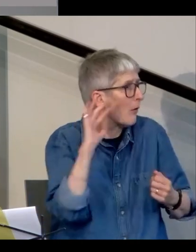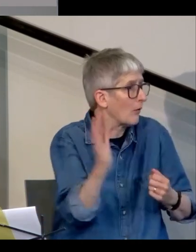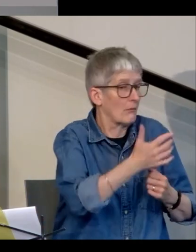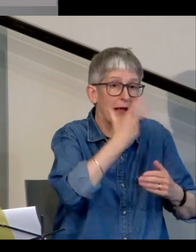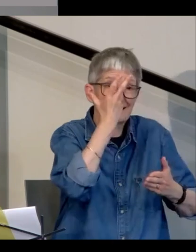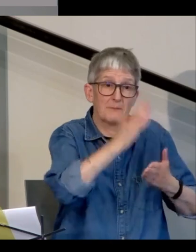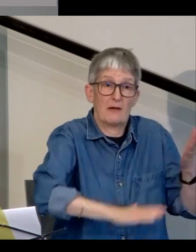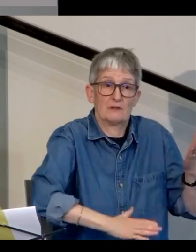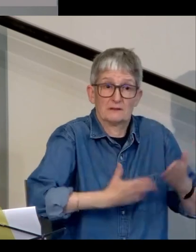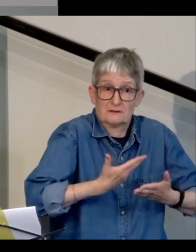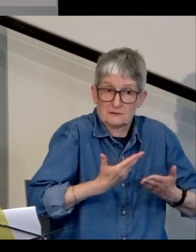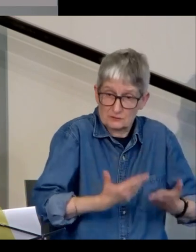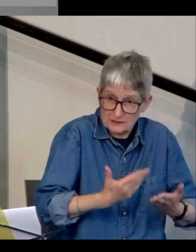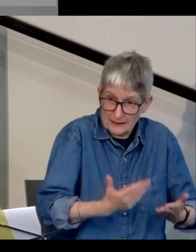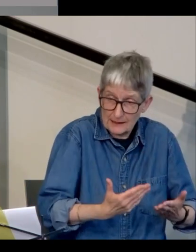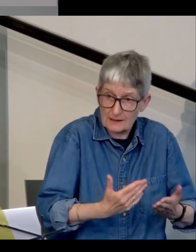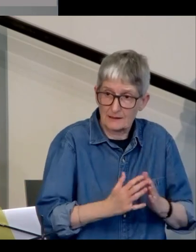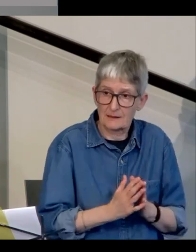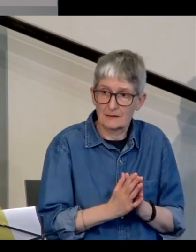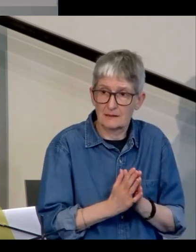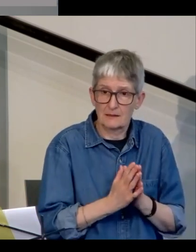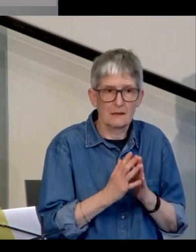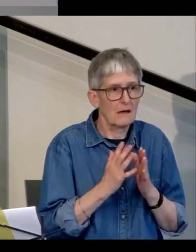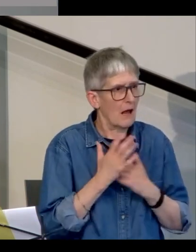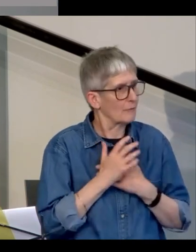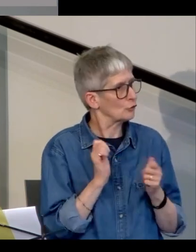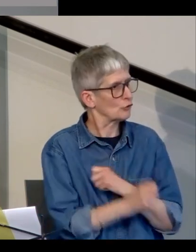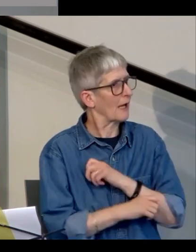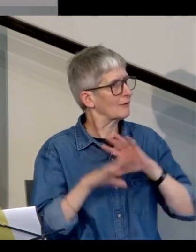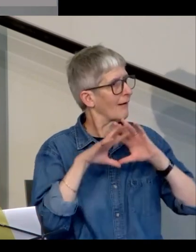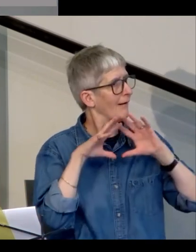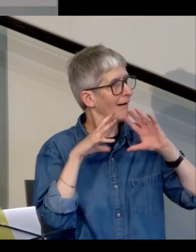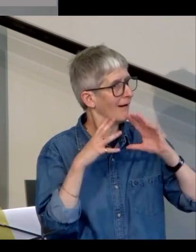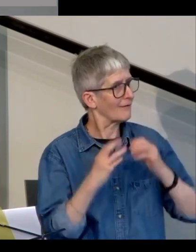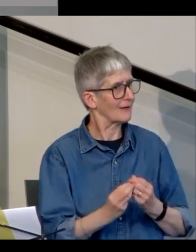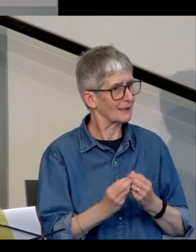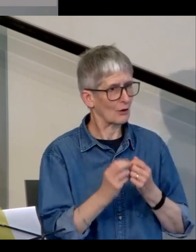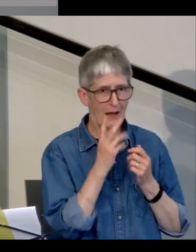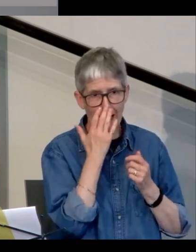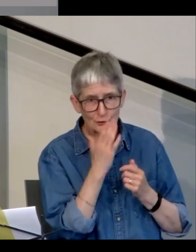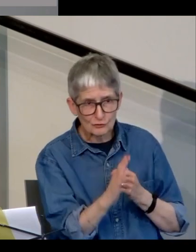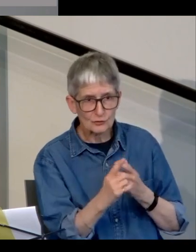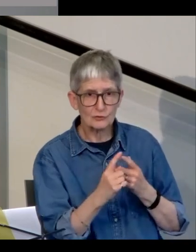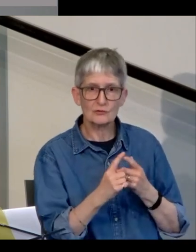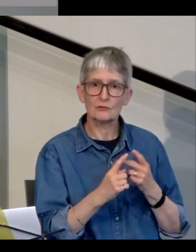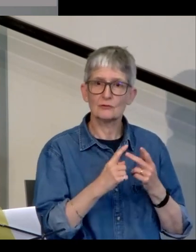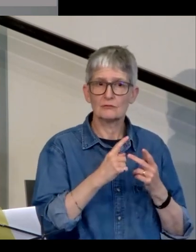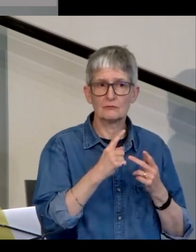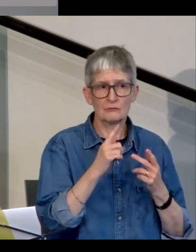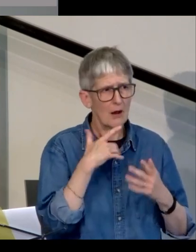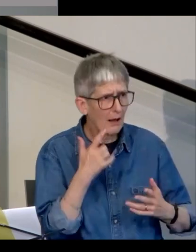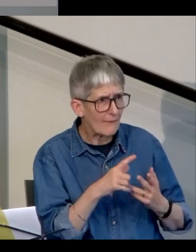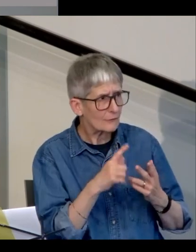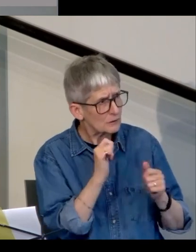the love which should change everything, should change our attitudes to life, to